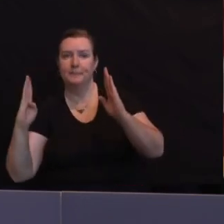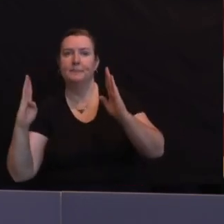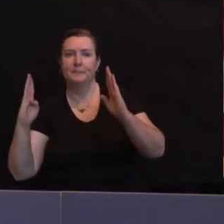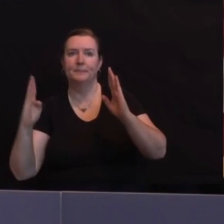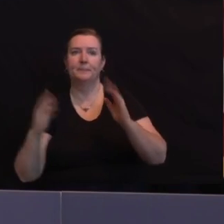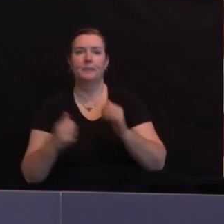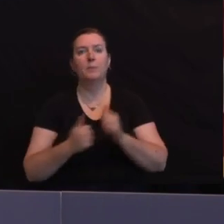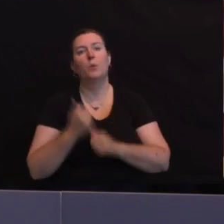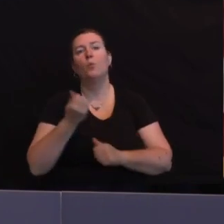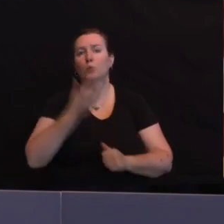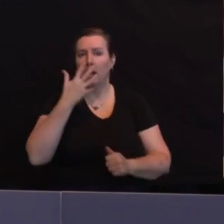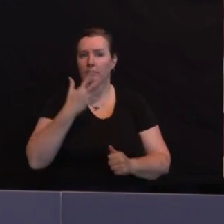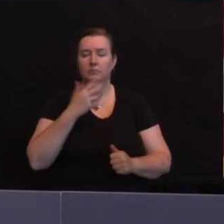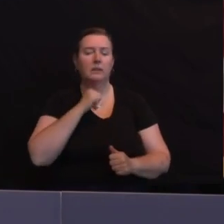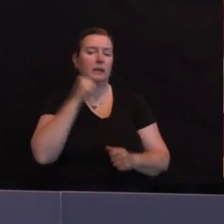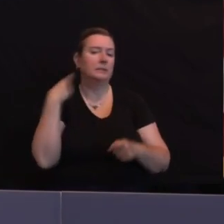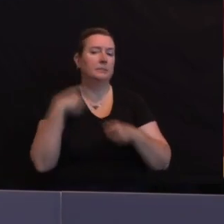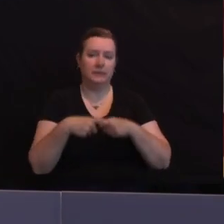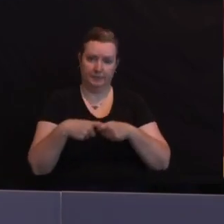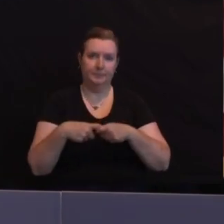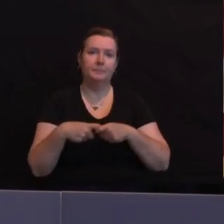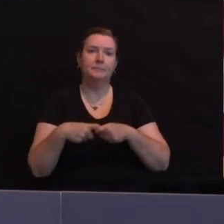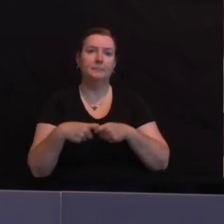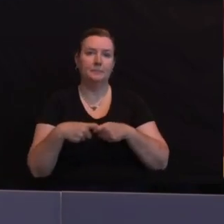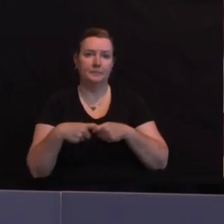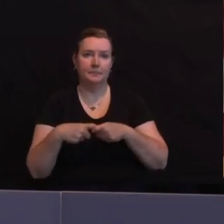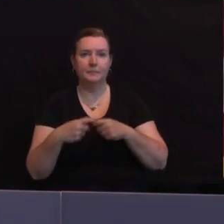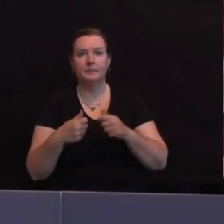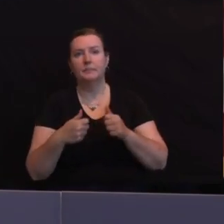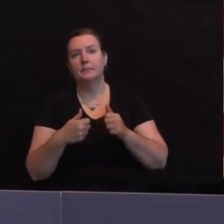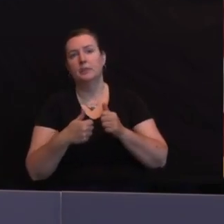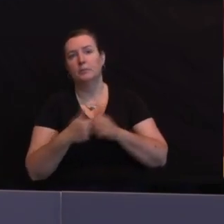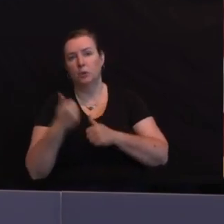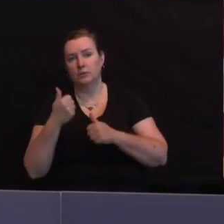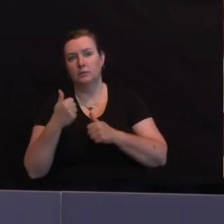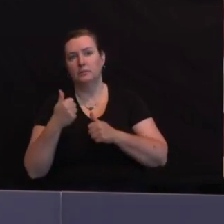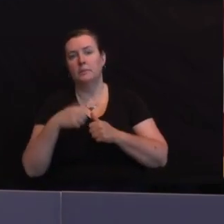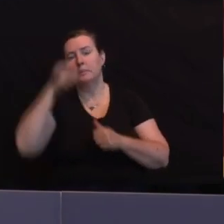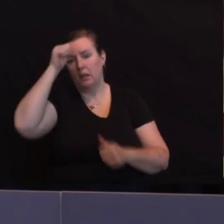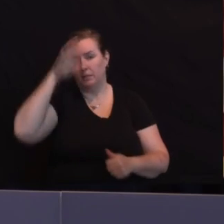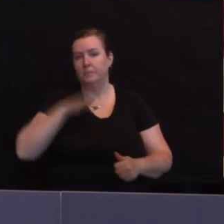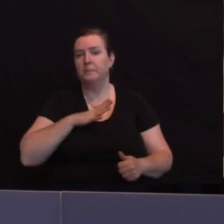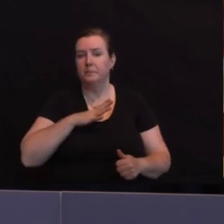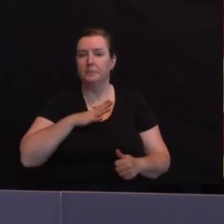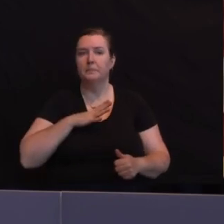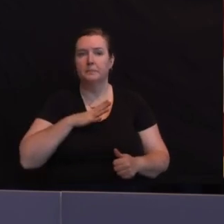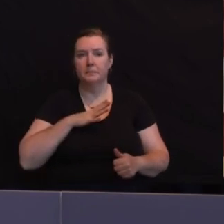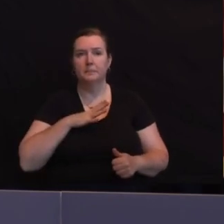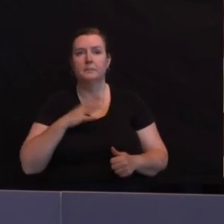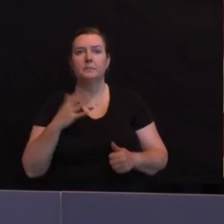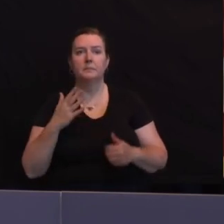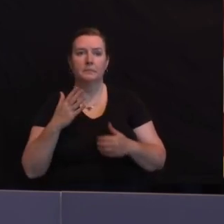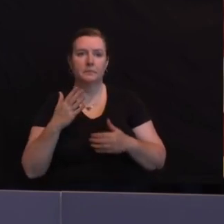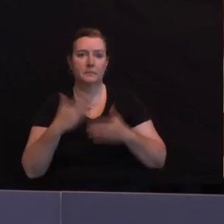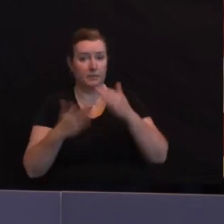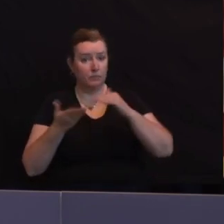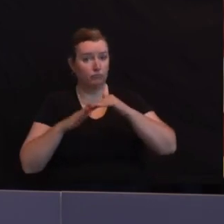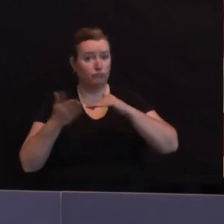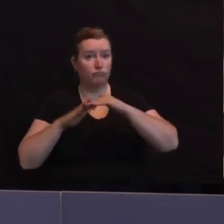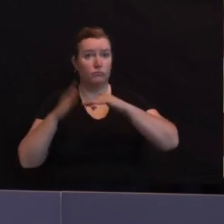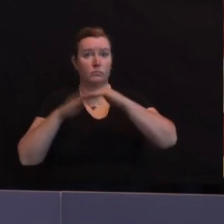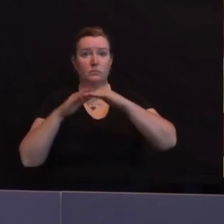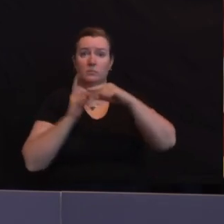non-Hispanic groups, and predominantly in males. Some of the increase in COVID-19 cases may be